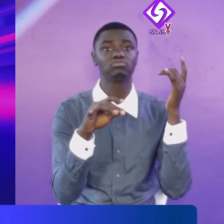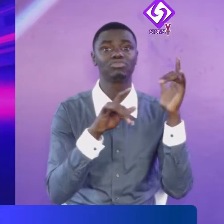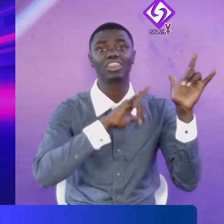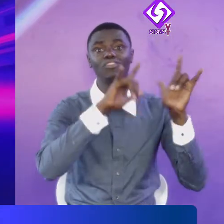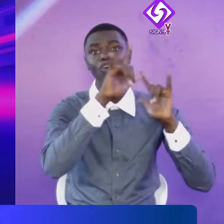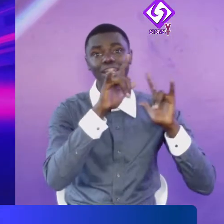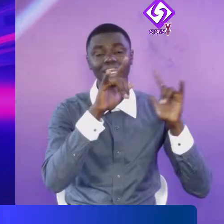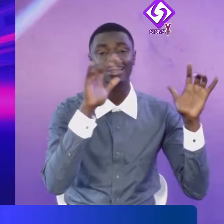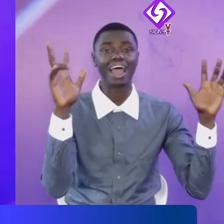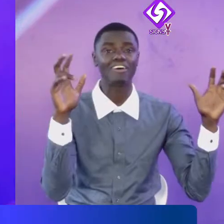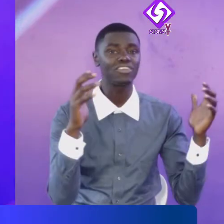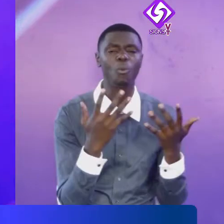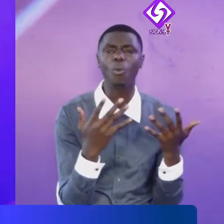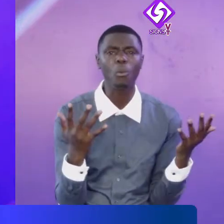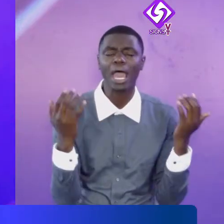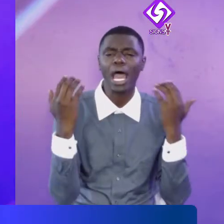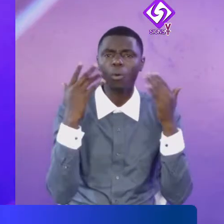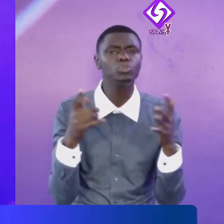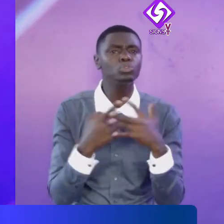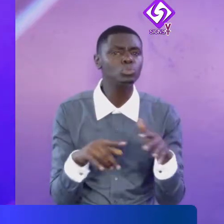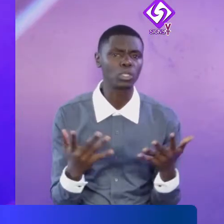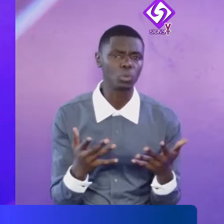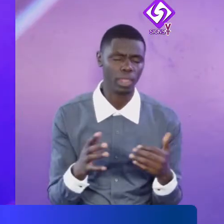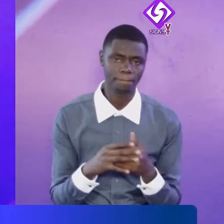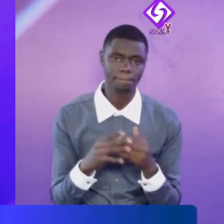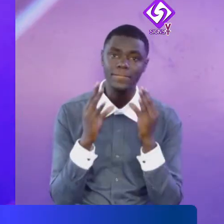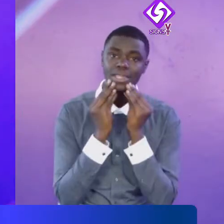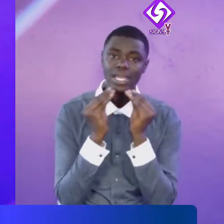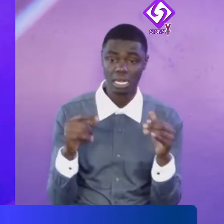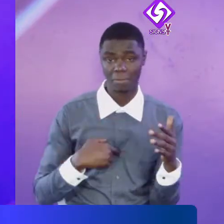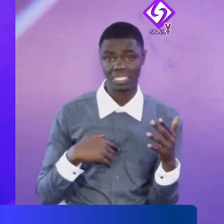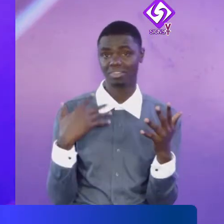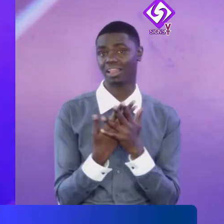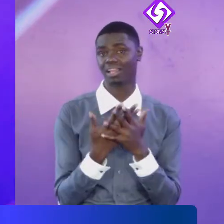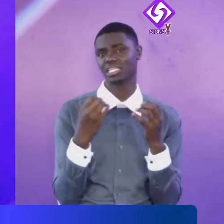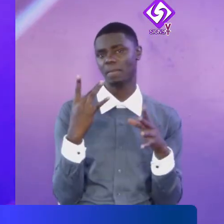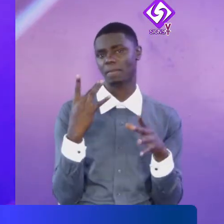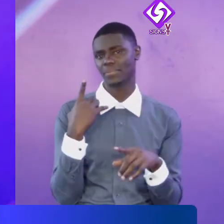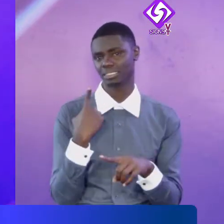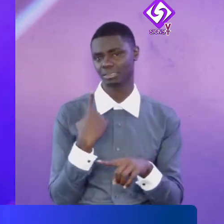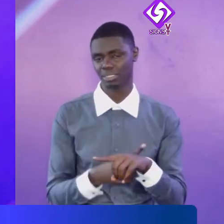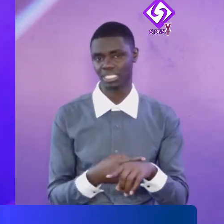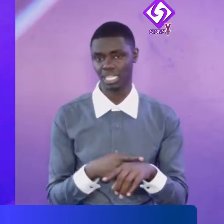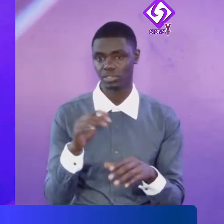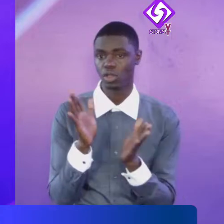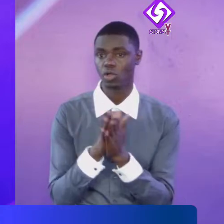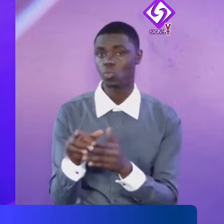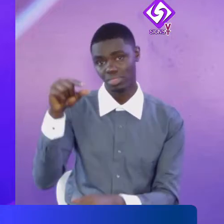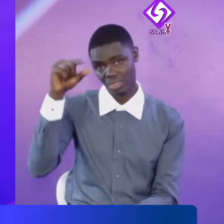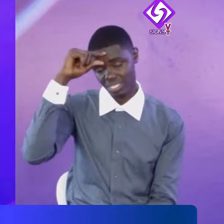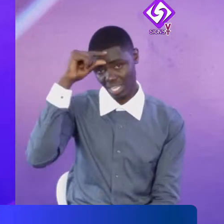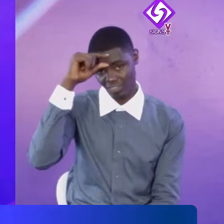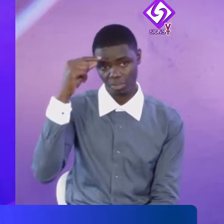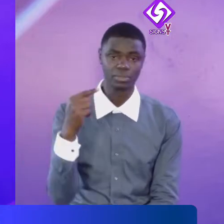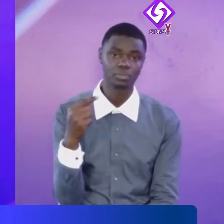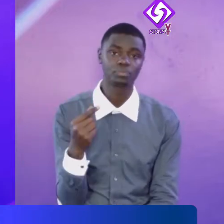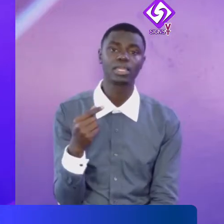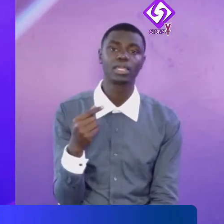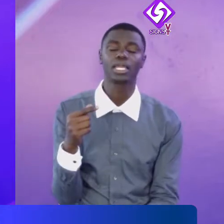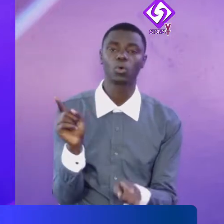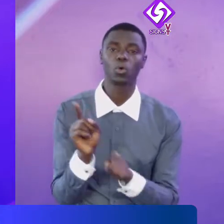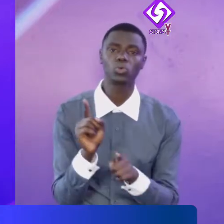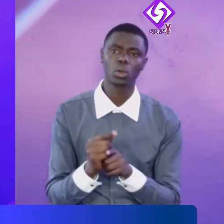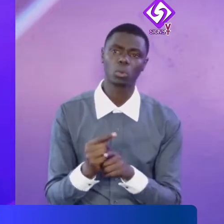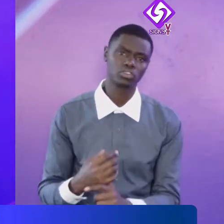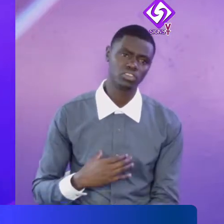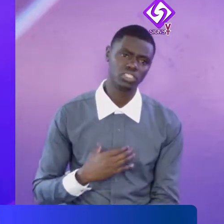where to start, Alan. Alan, I've been arrested severally with this government, and I was in a cell, but I was visited. Can